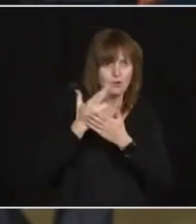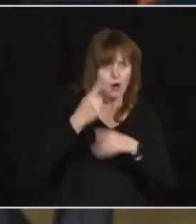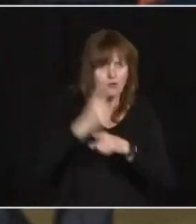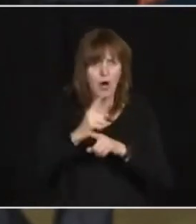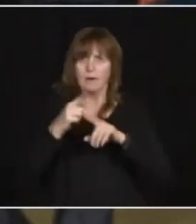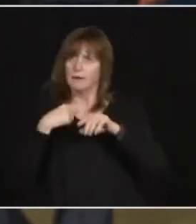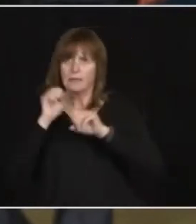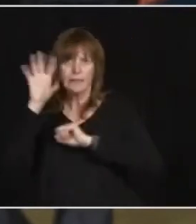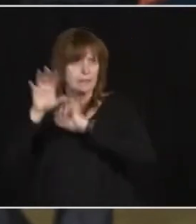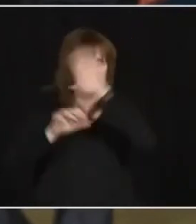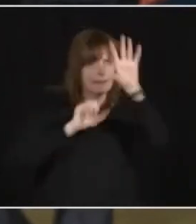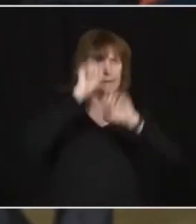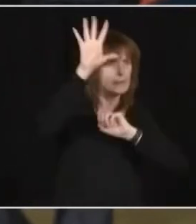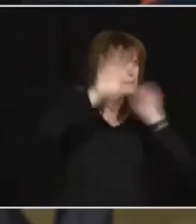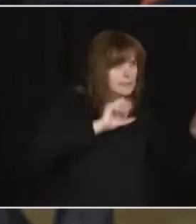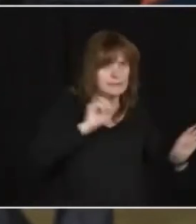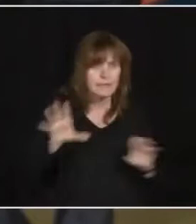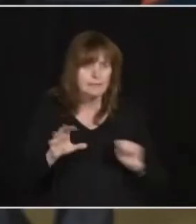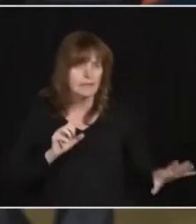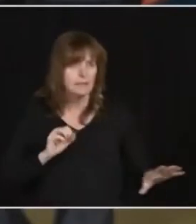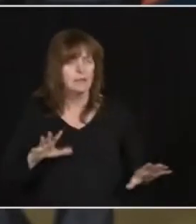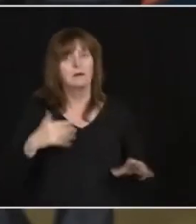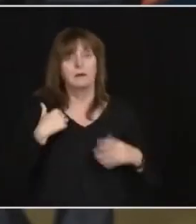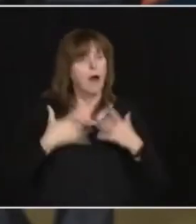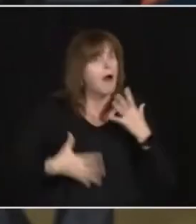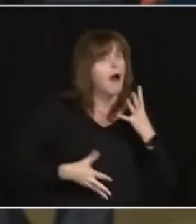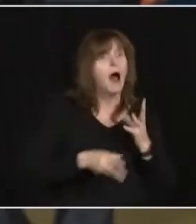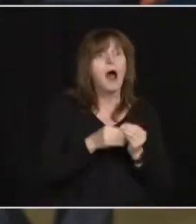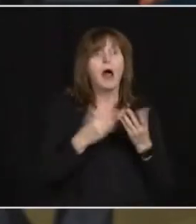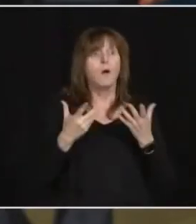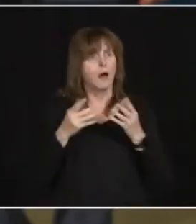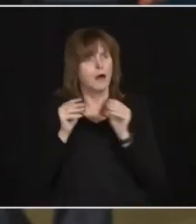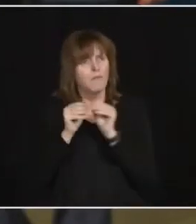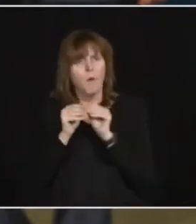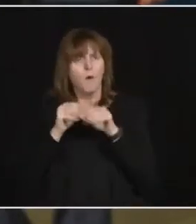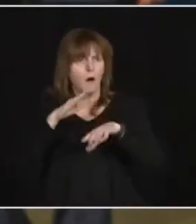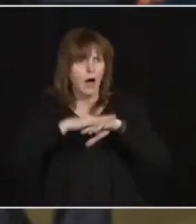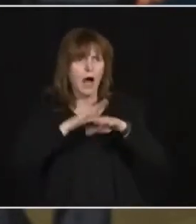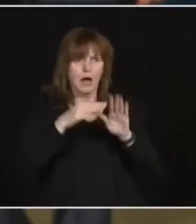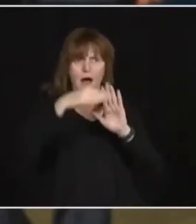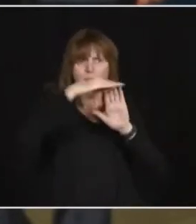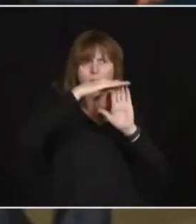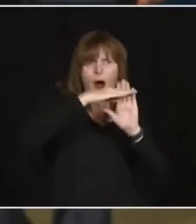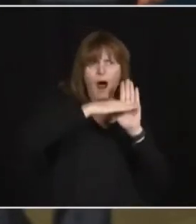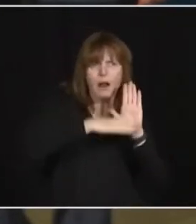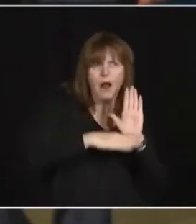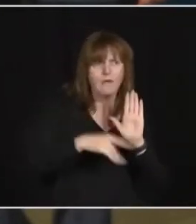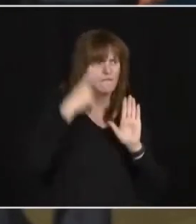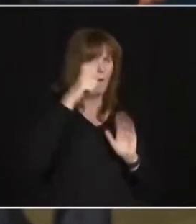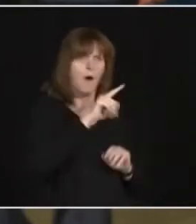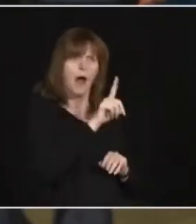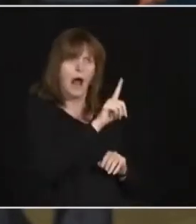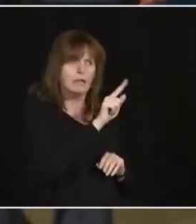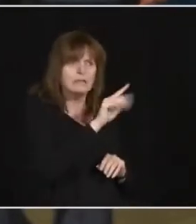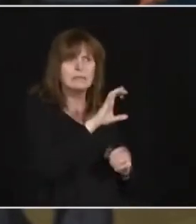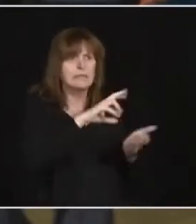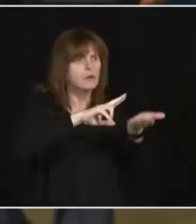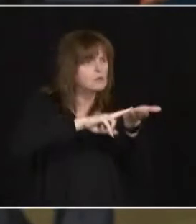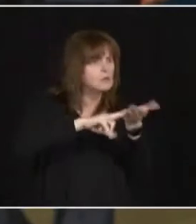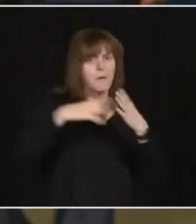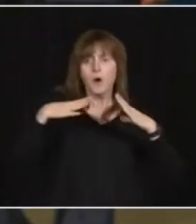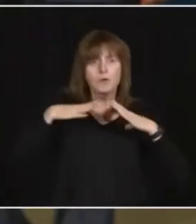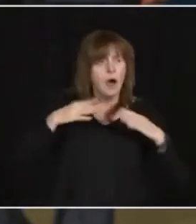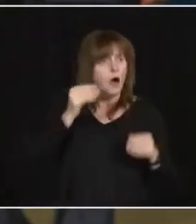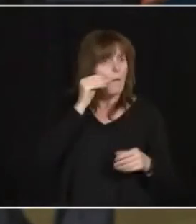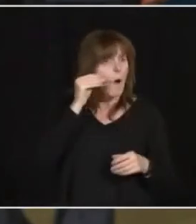new guidance to long-term care homes and retirement homes on usage of masks, updated